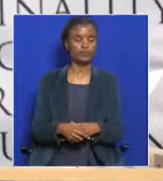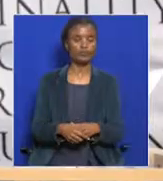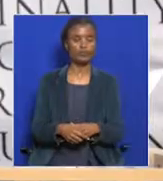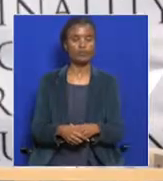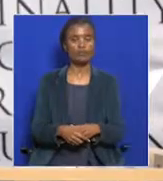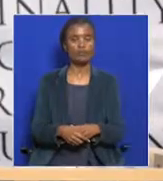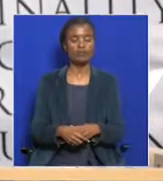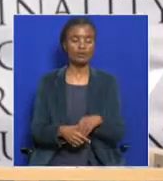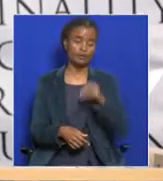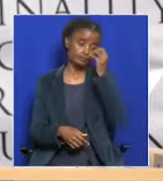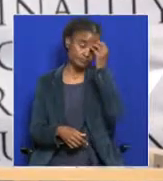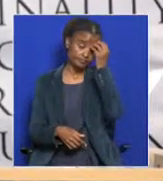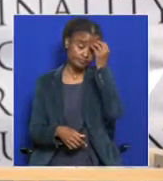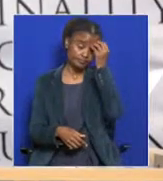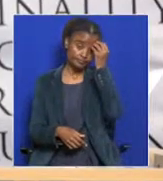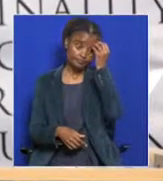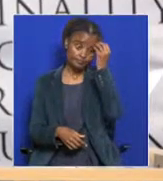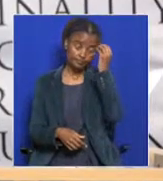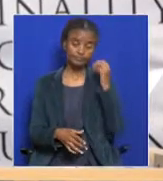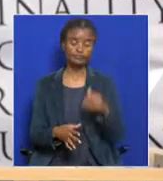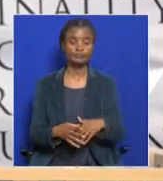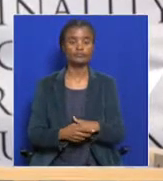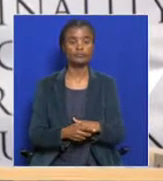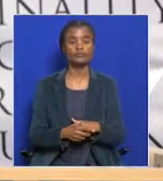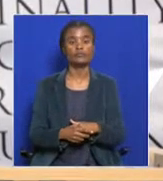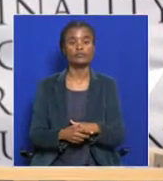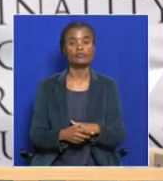We were still on the issue